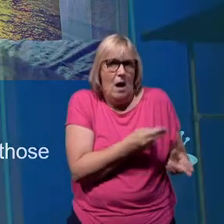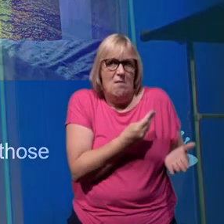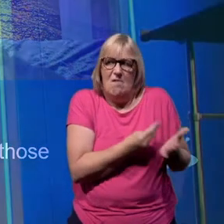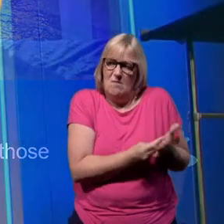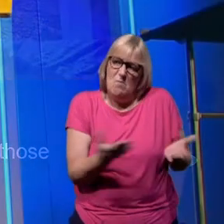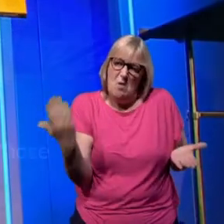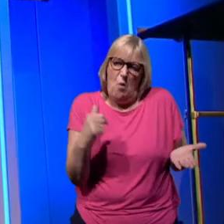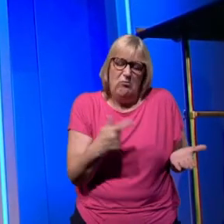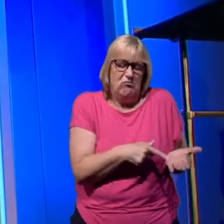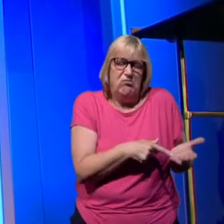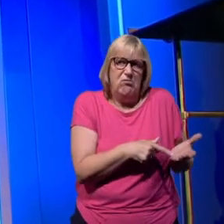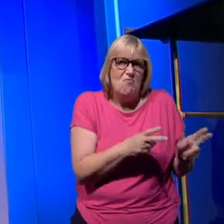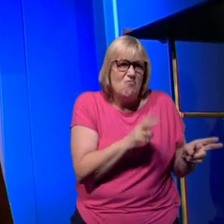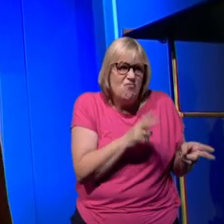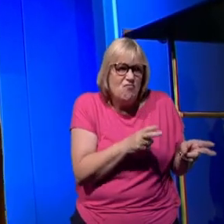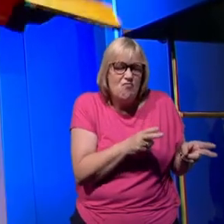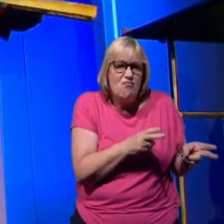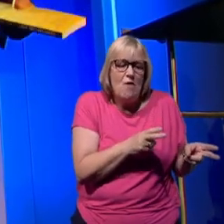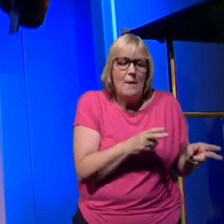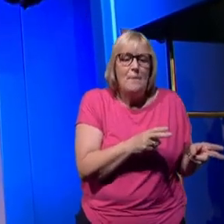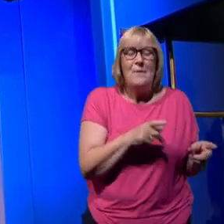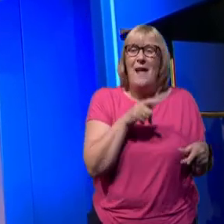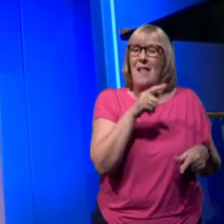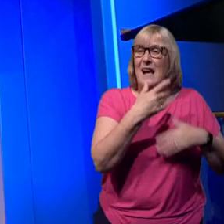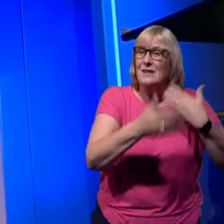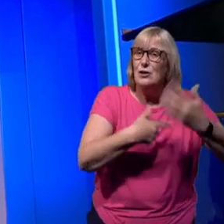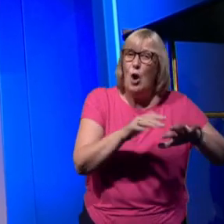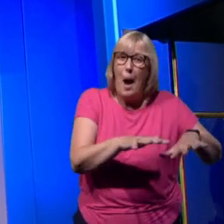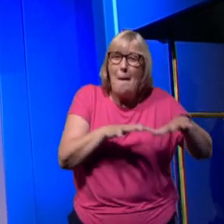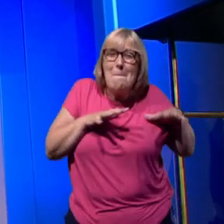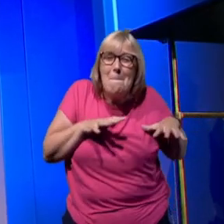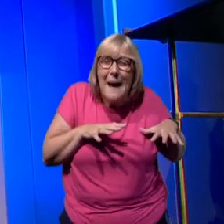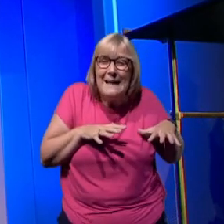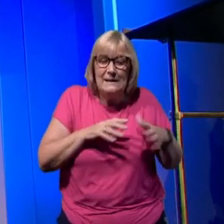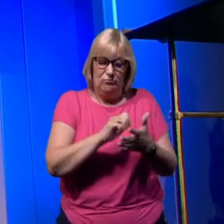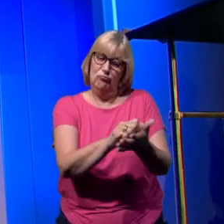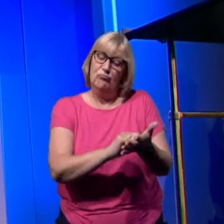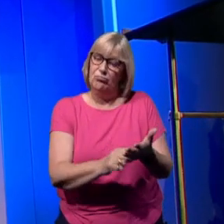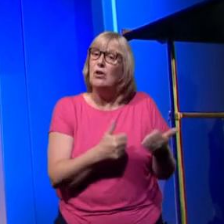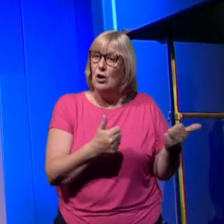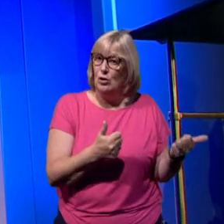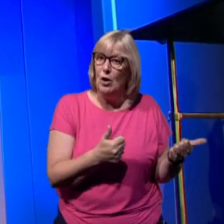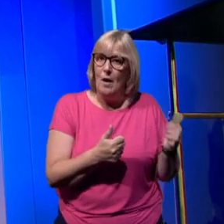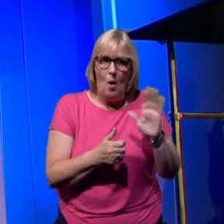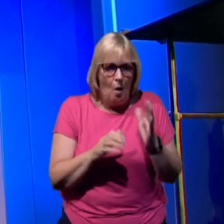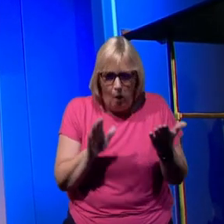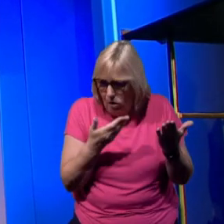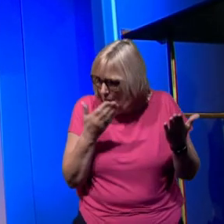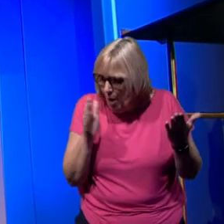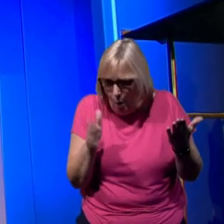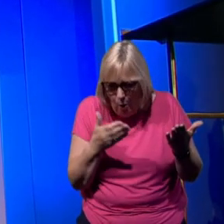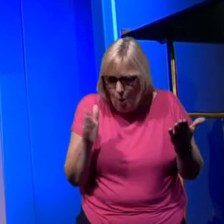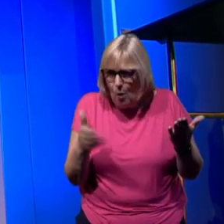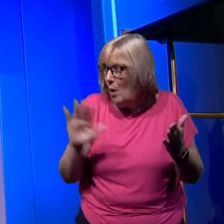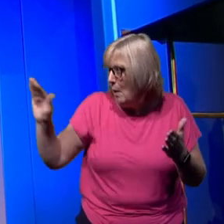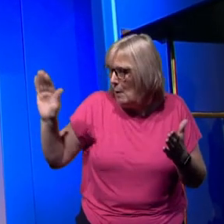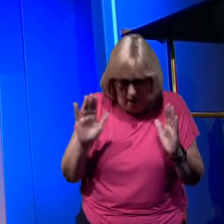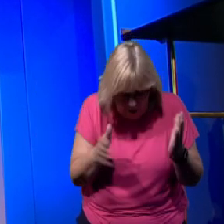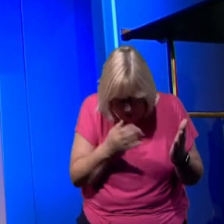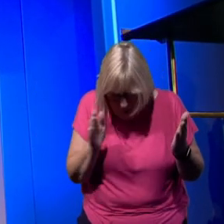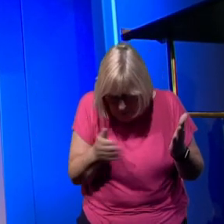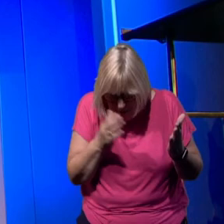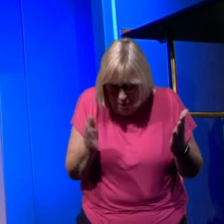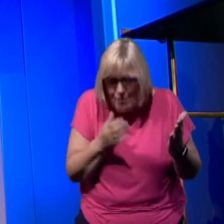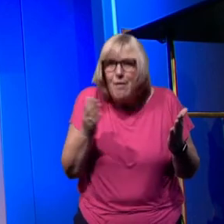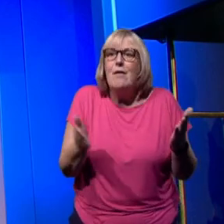And this is, it's not just an amazing story, it's well written, it's a page-turner, but it shows